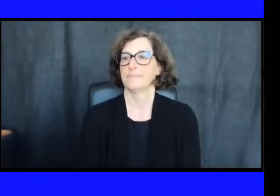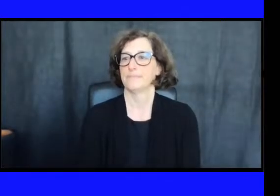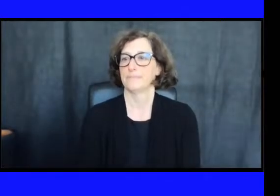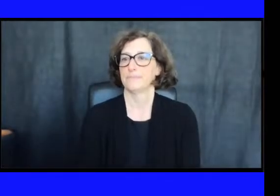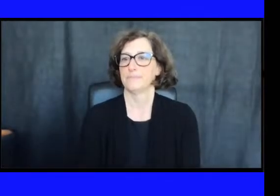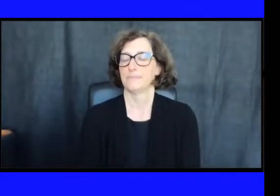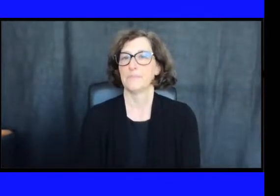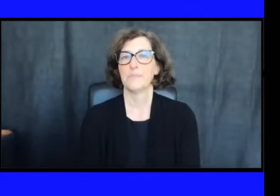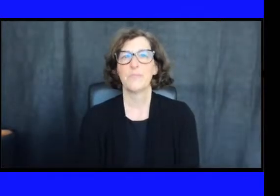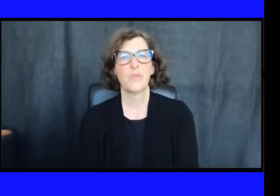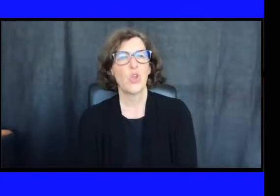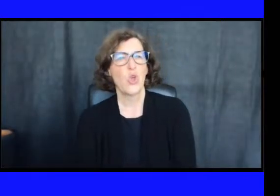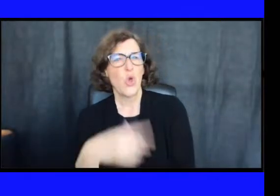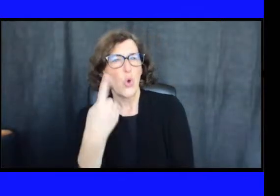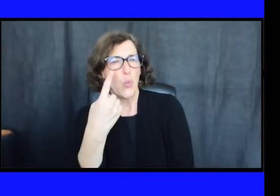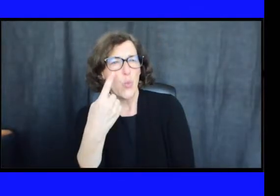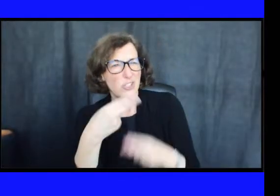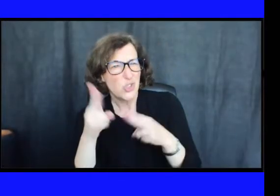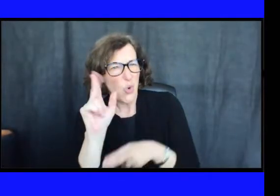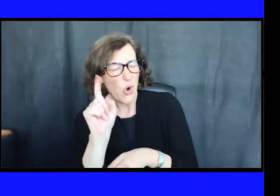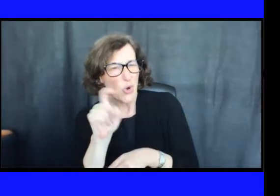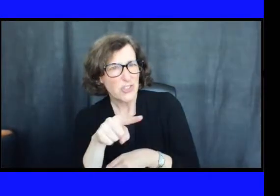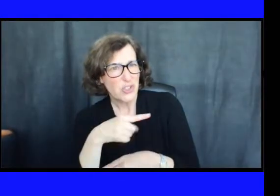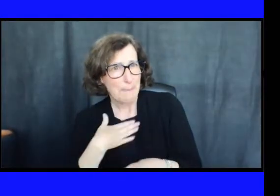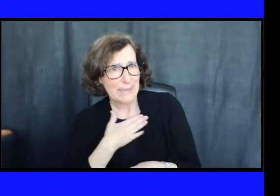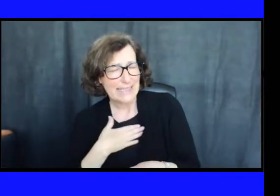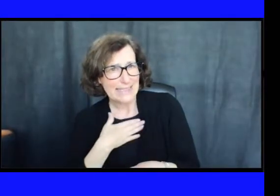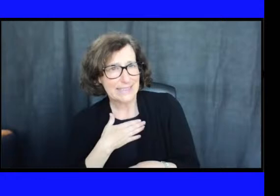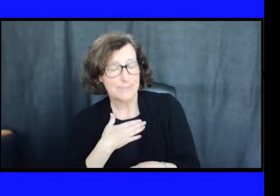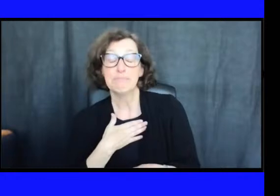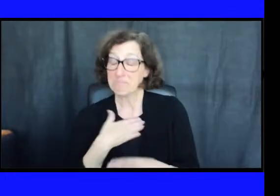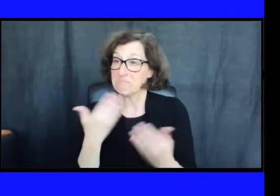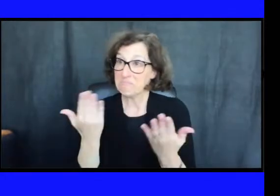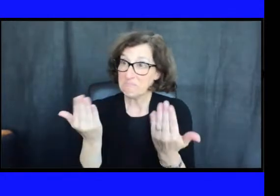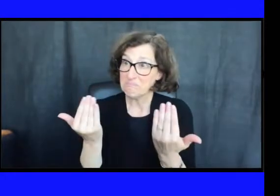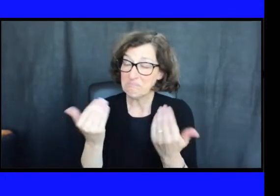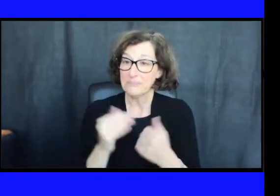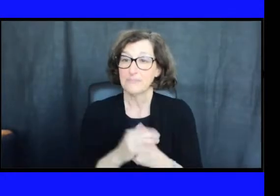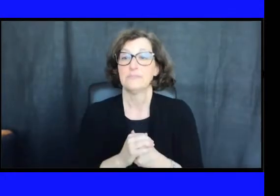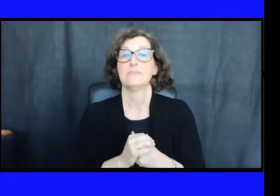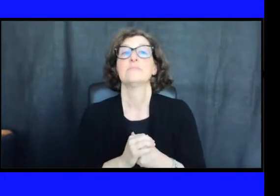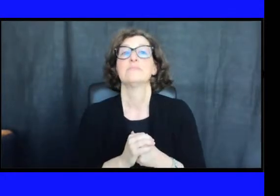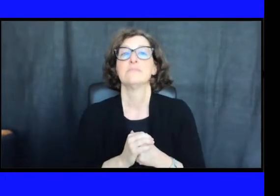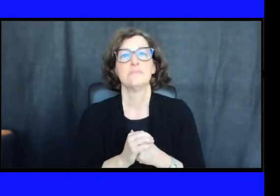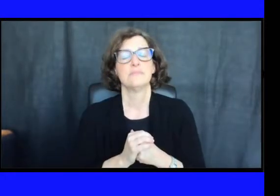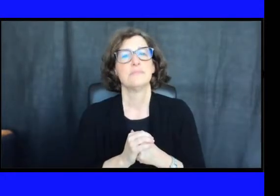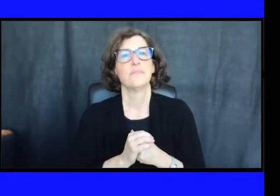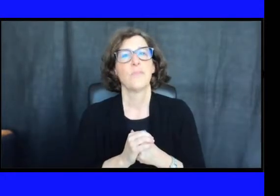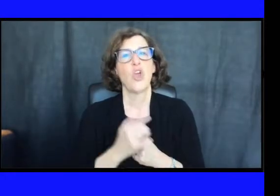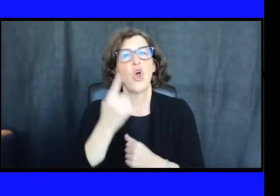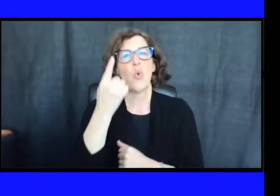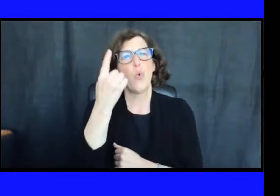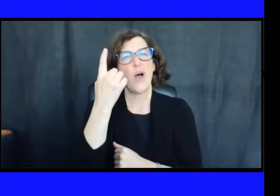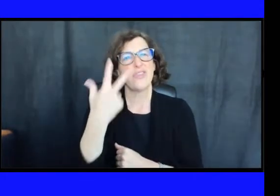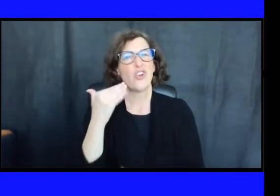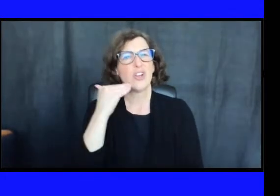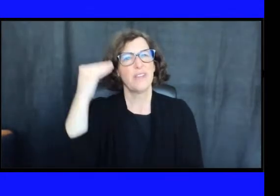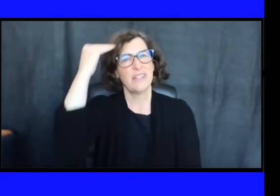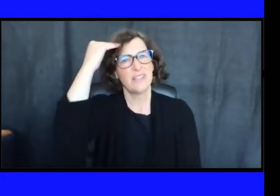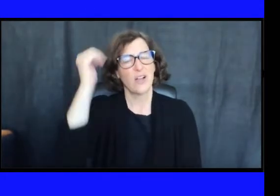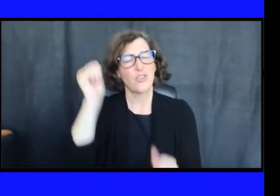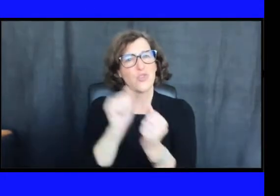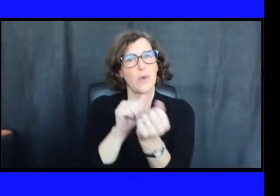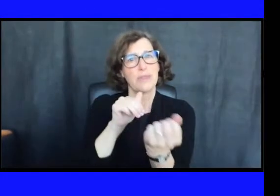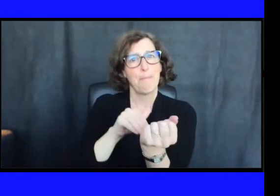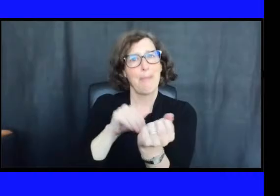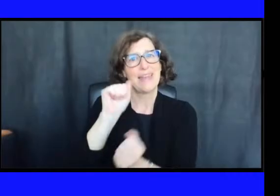Dr. Davis? Sure. Okay. Jose, do you have any question about what Dr. Davis presented about the Sickle Cell Centers